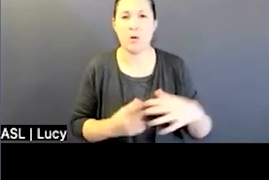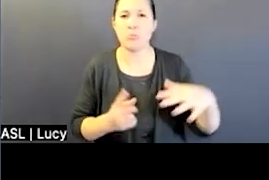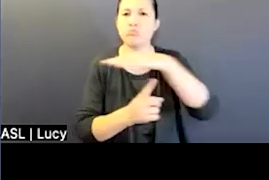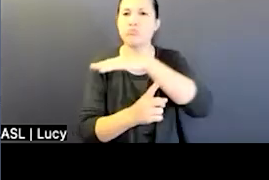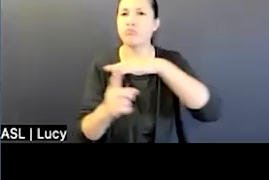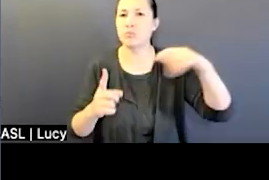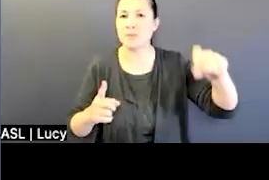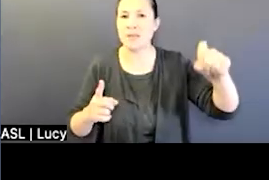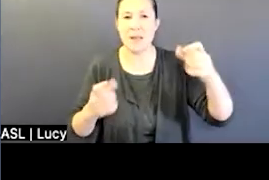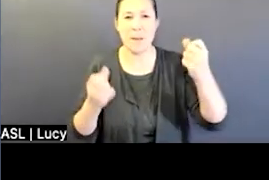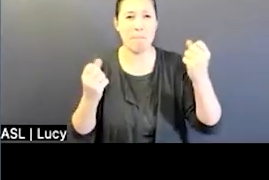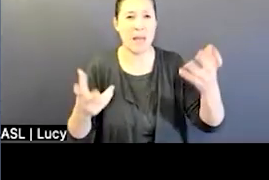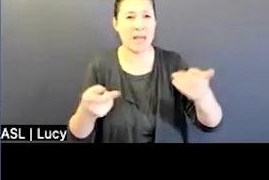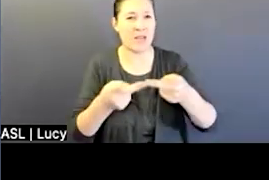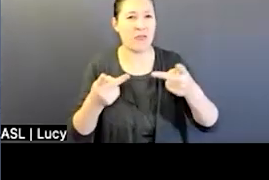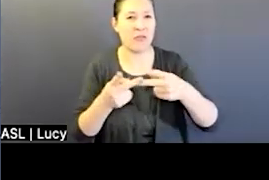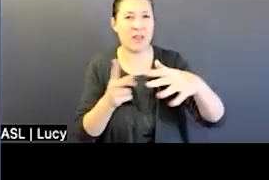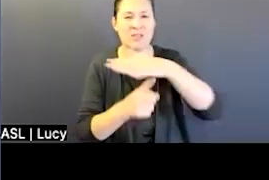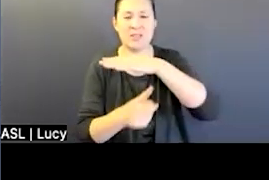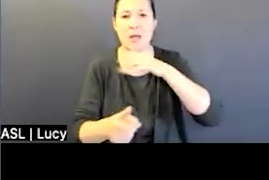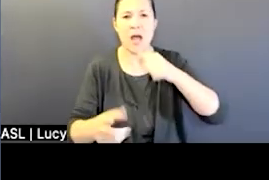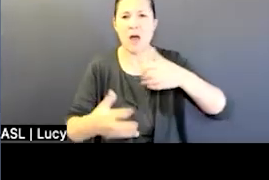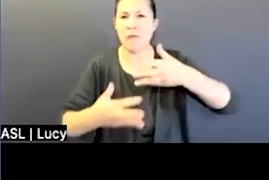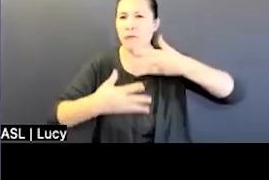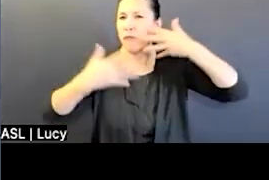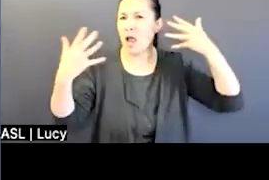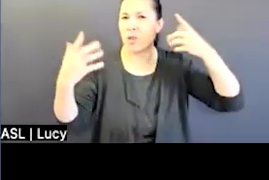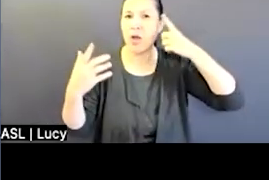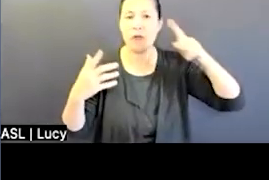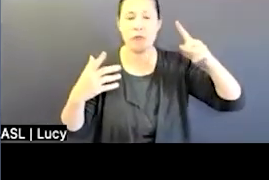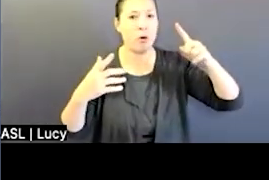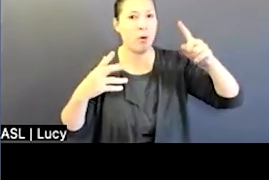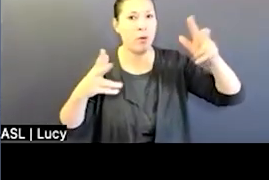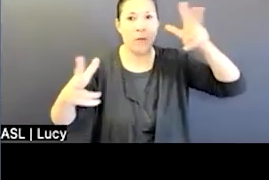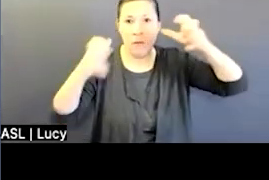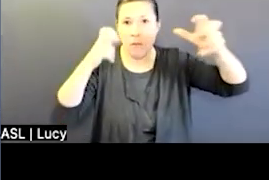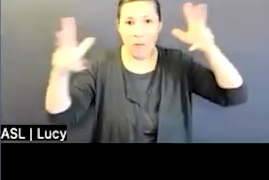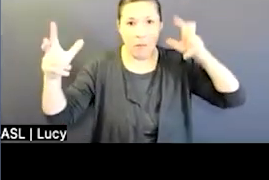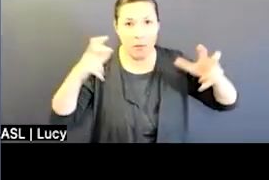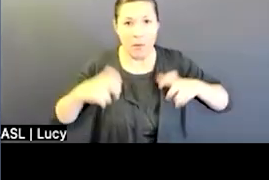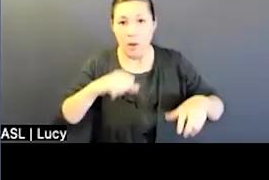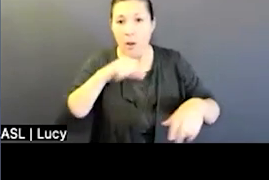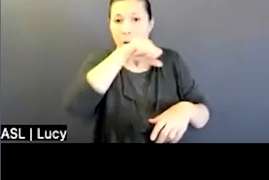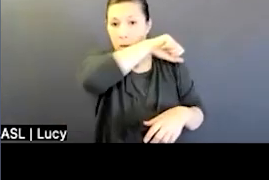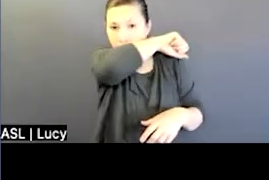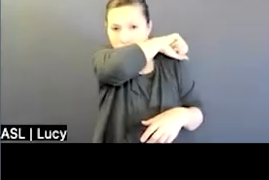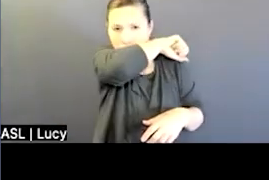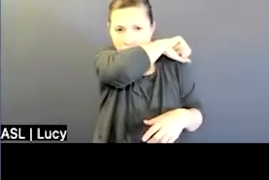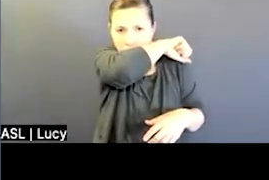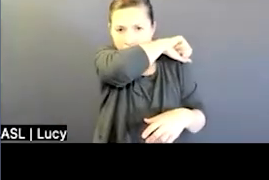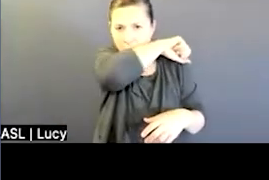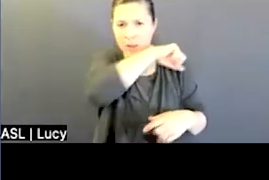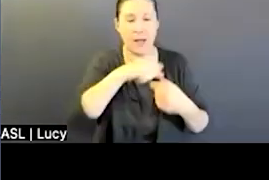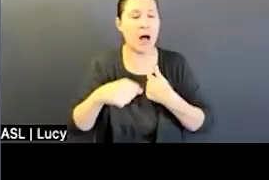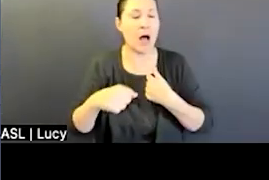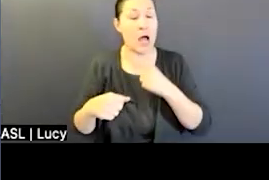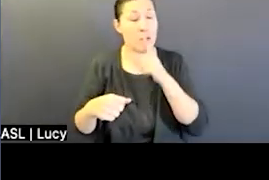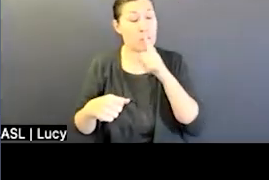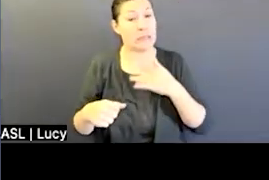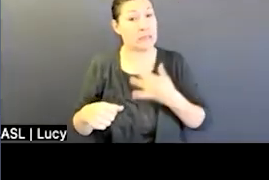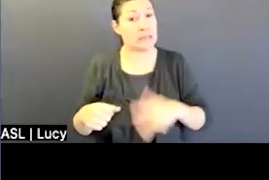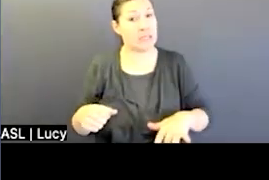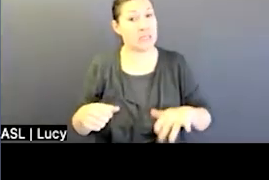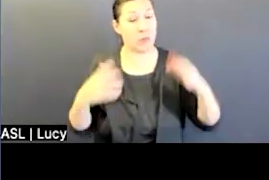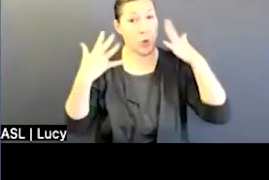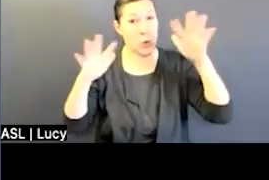just not very sensory friendly. I'm so sensitive to noise, so I don't go anywhere without earplugs. And